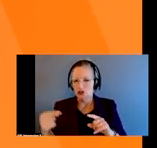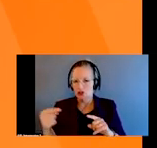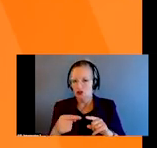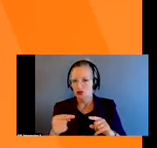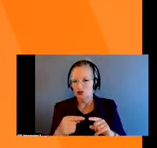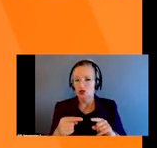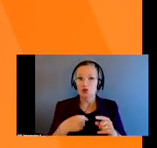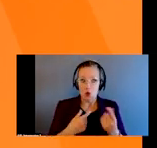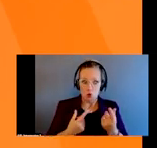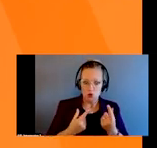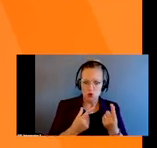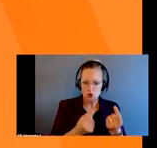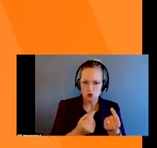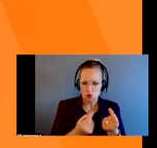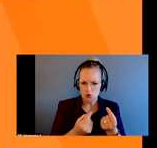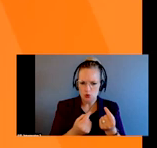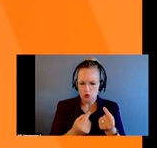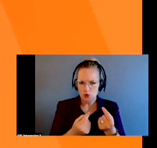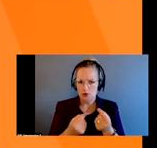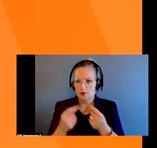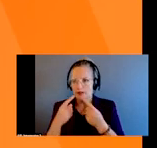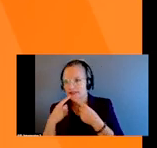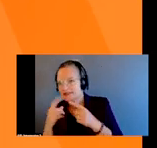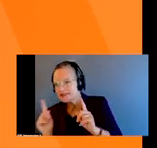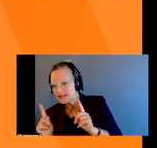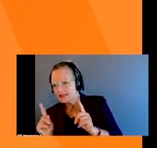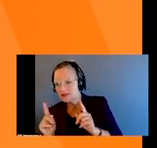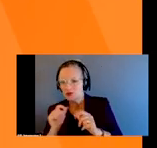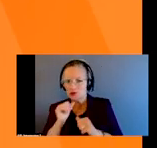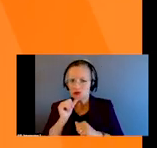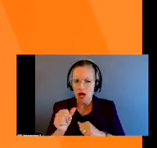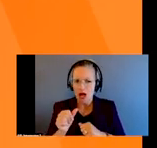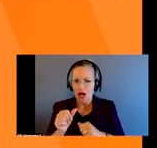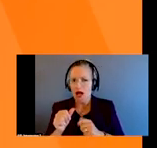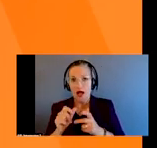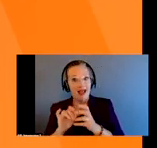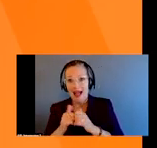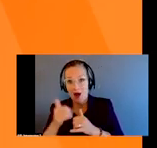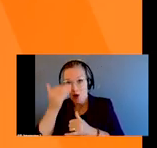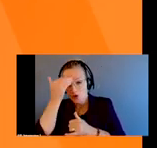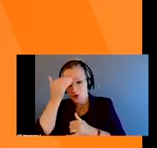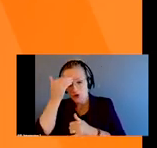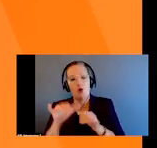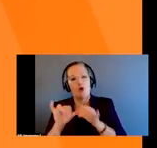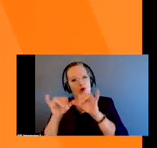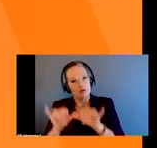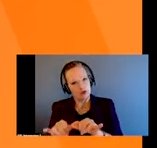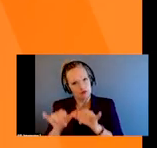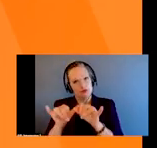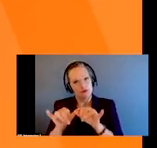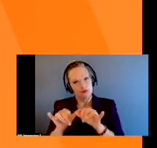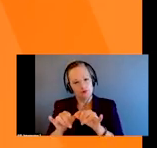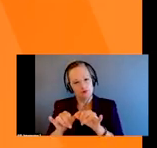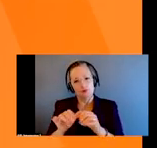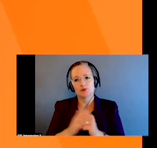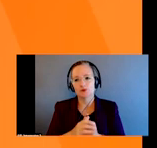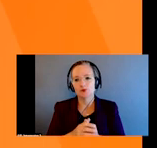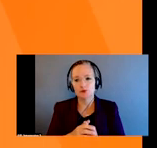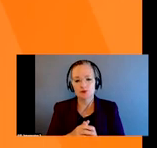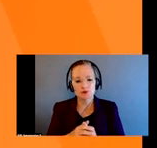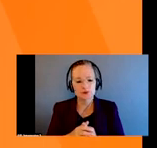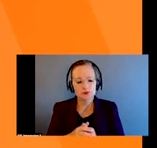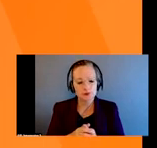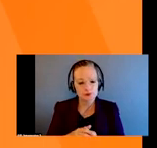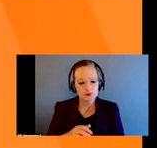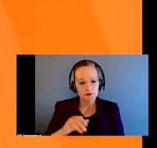to evaluate, should you keep doing it? Or do you need to refine the audience more? Or do I need to do something different? Oh, Judy's